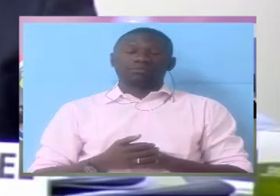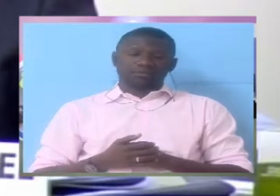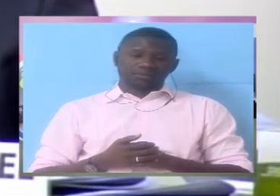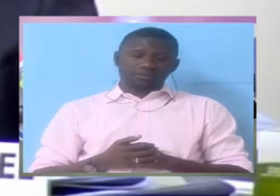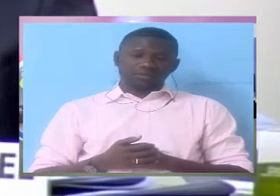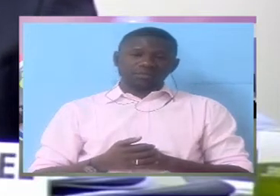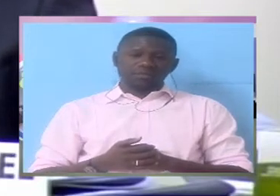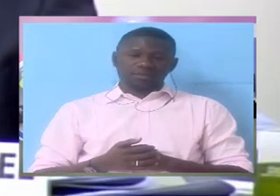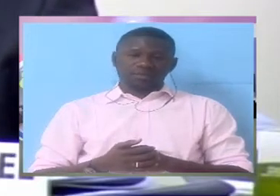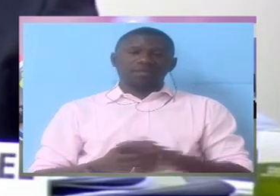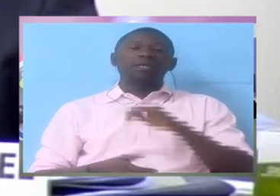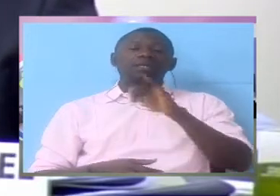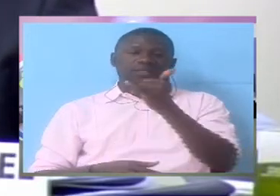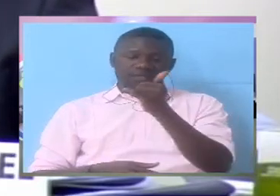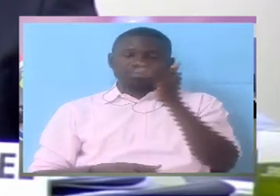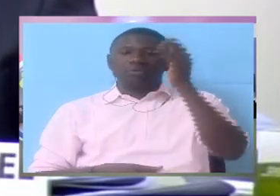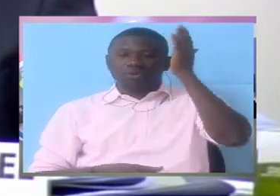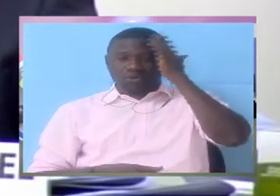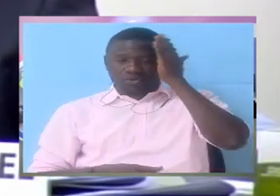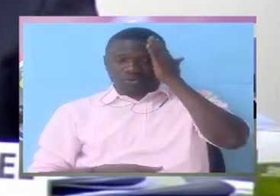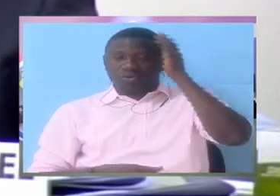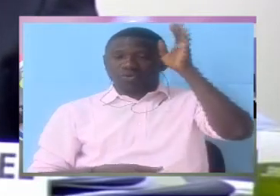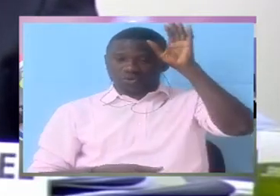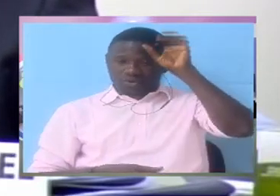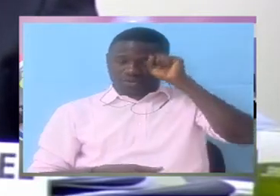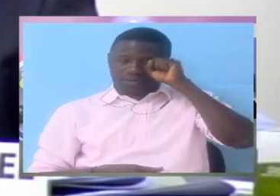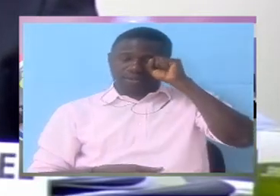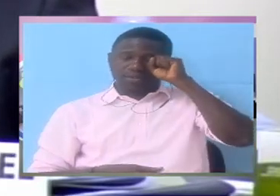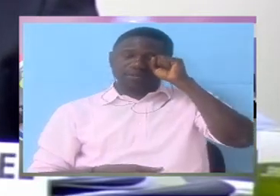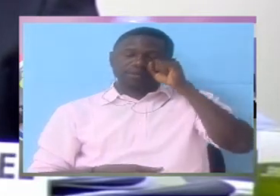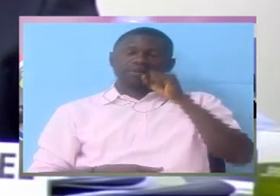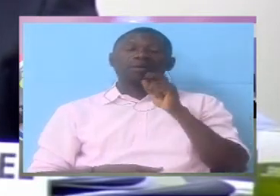no. But we too have to